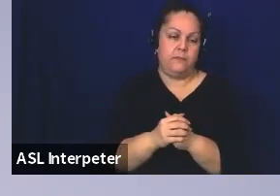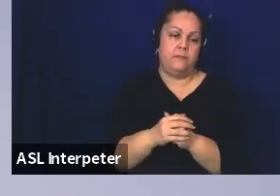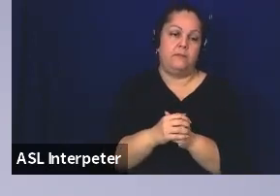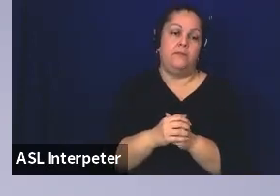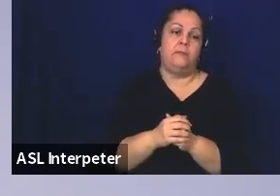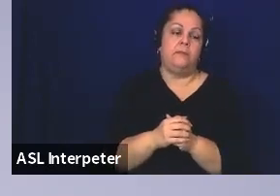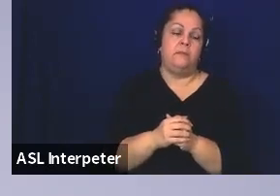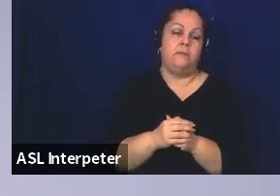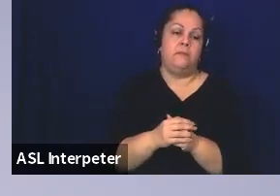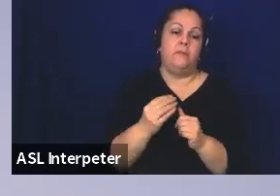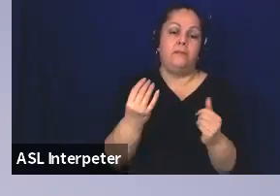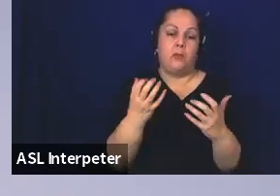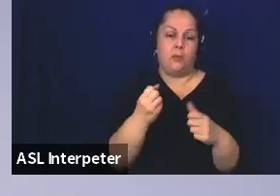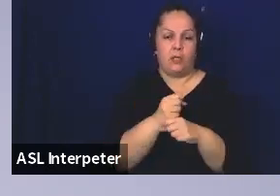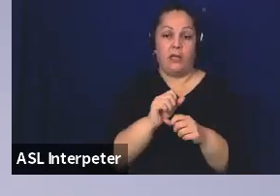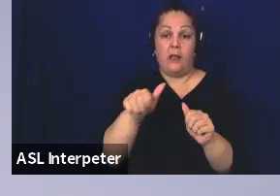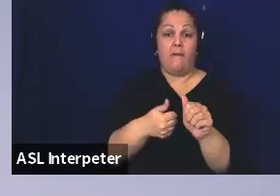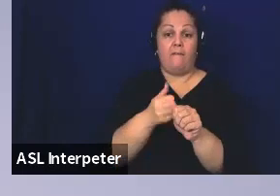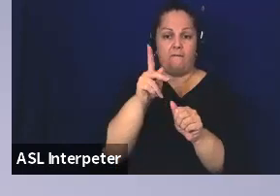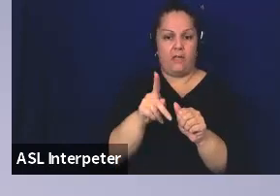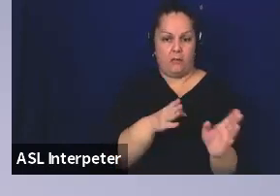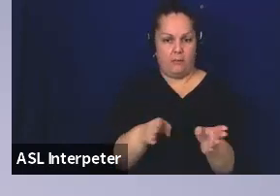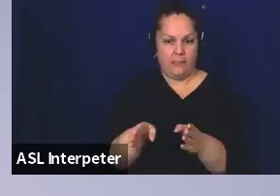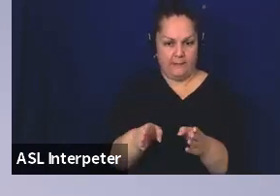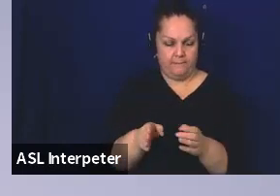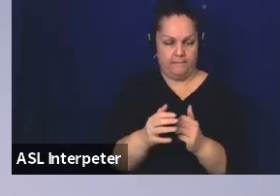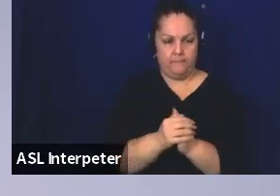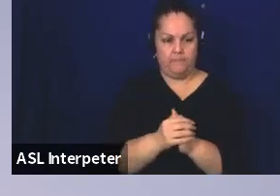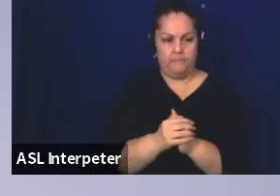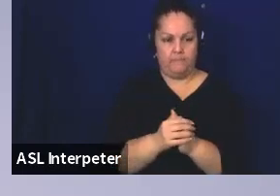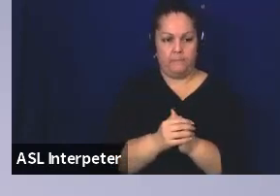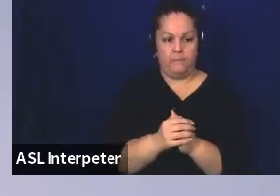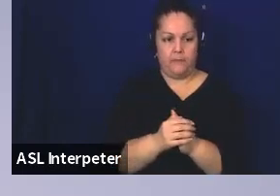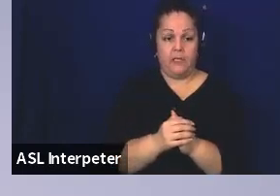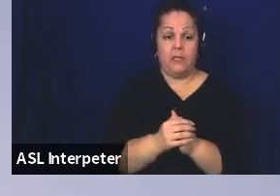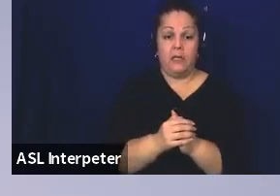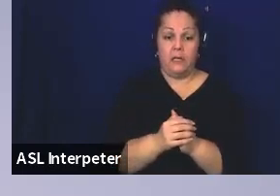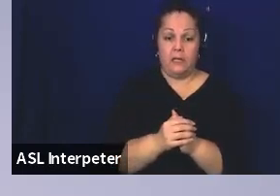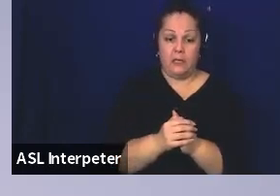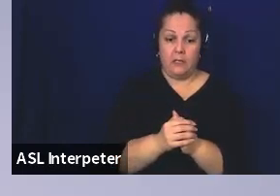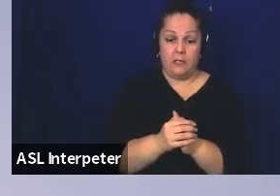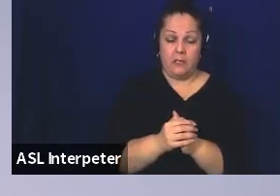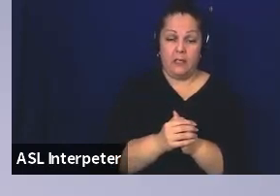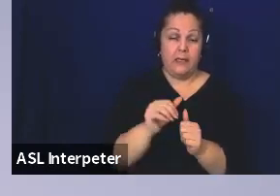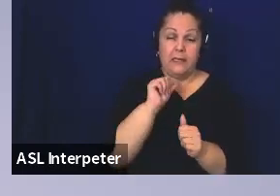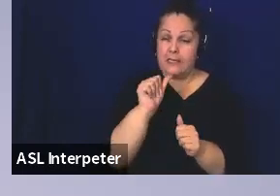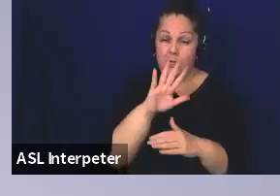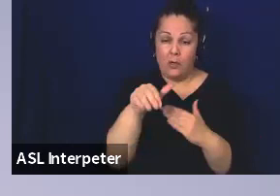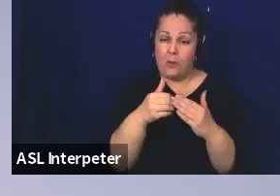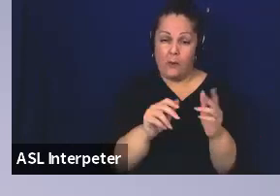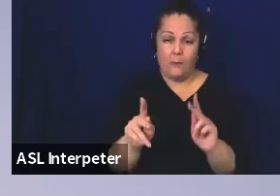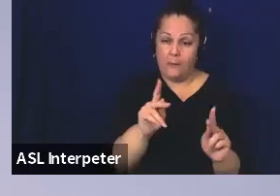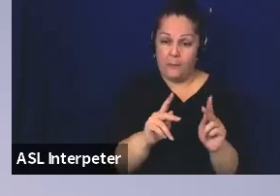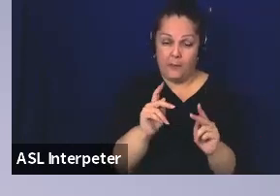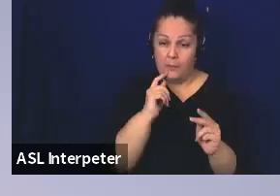And lastly, we want to create a follow-up plan. I want to remind everyone that not every individual is going